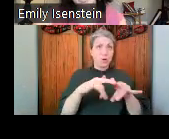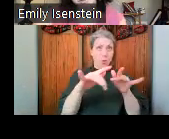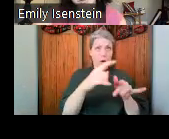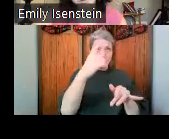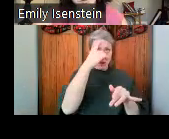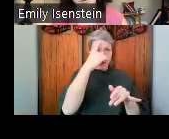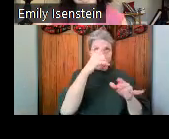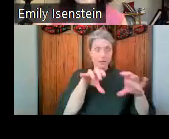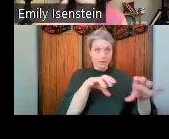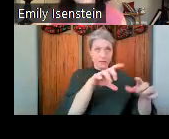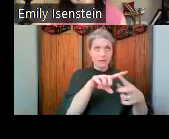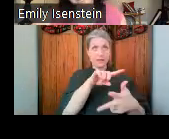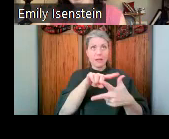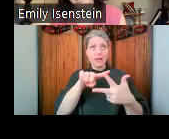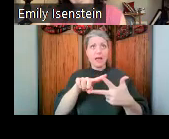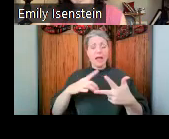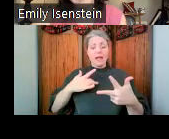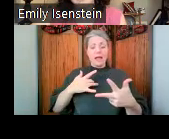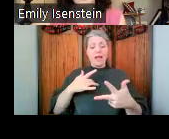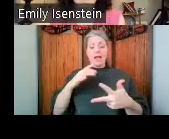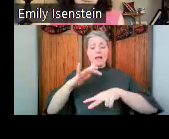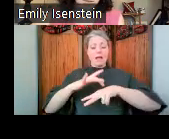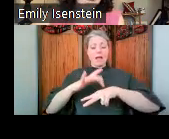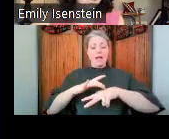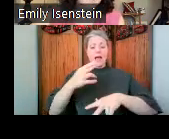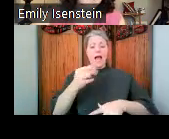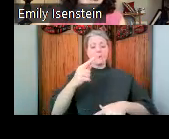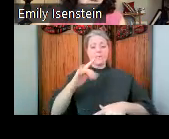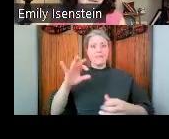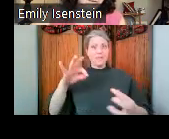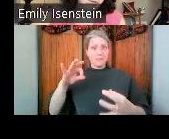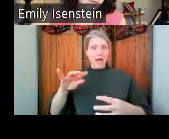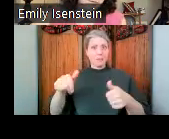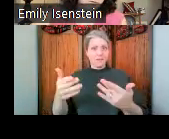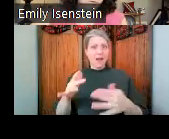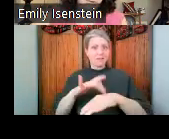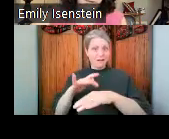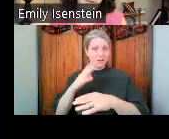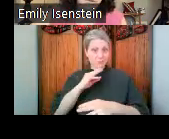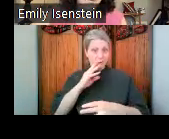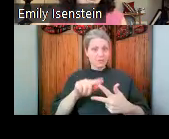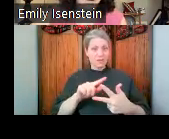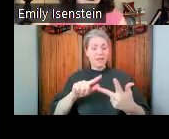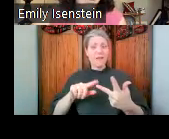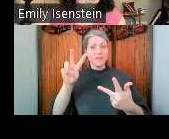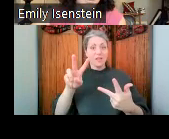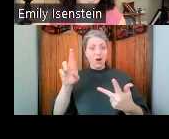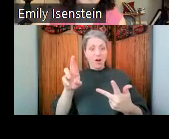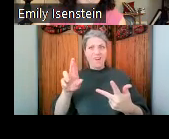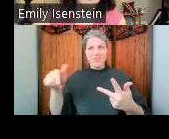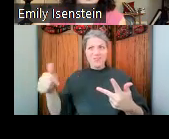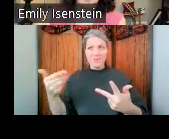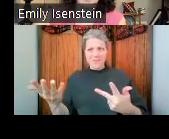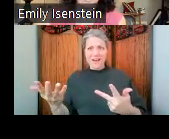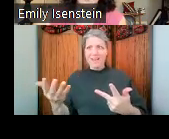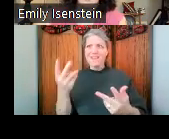a vibration to provide that tactile experience. And then we're using virtual reality to provide